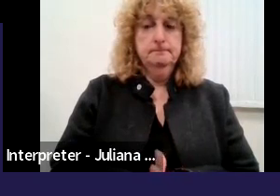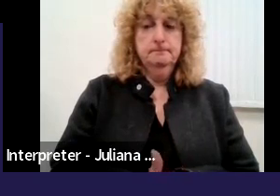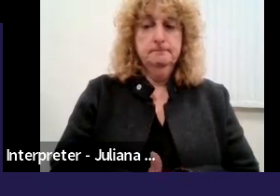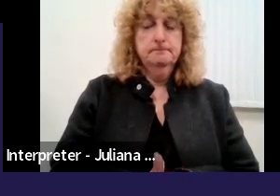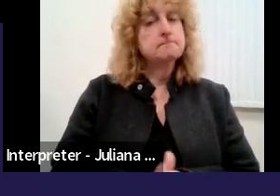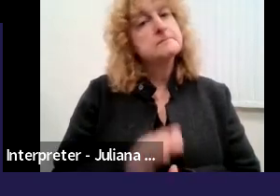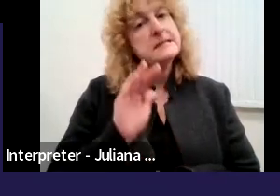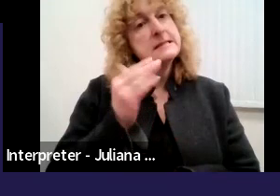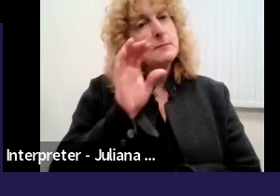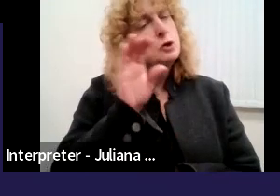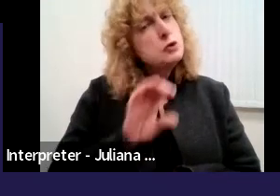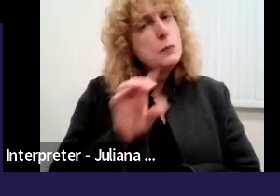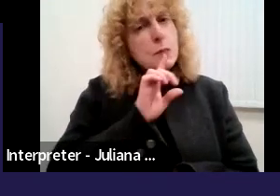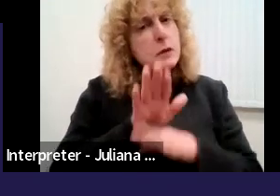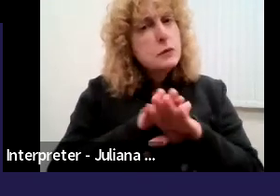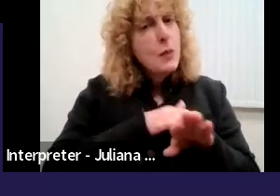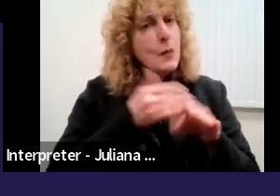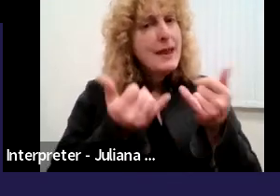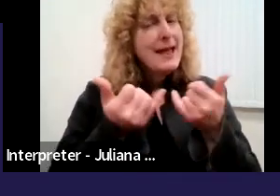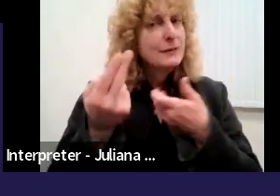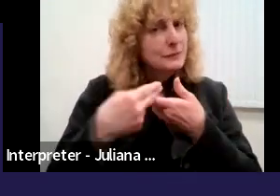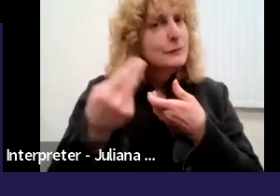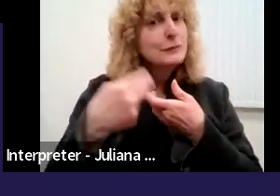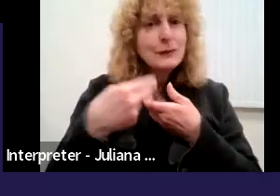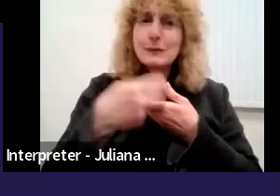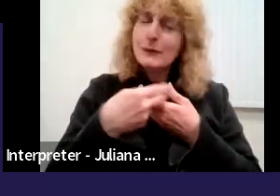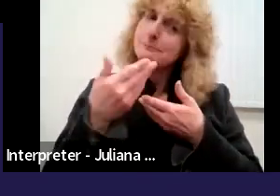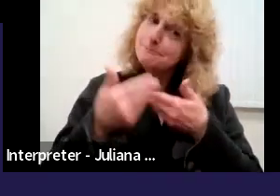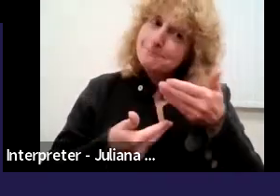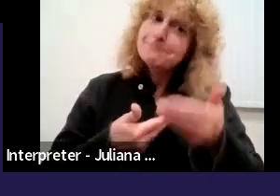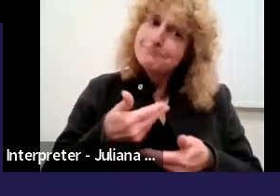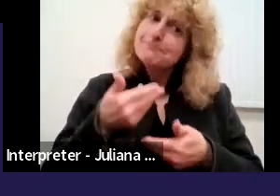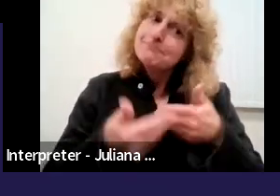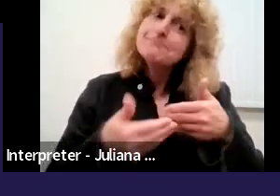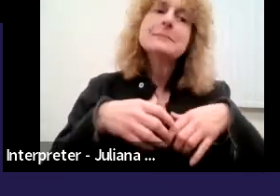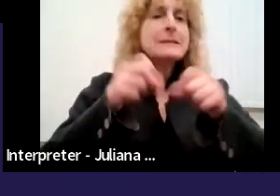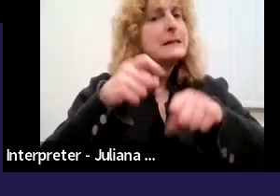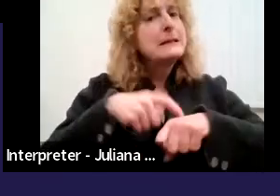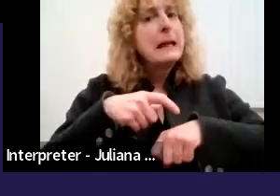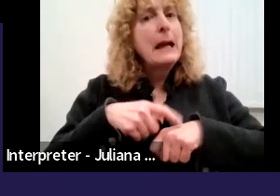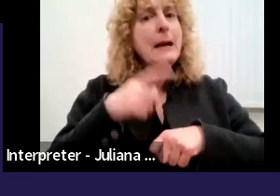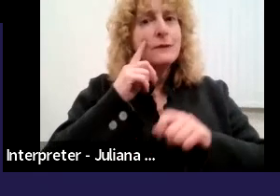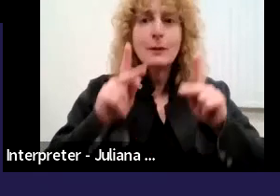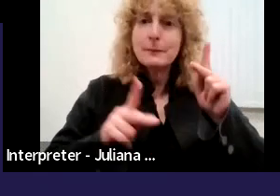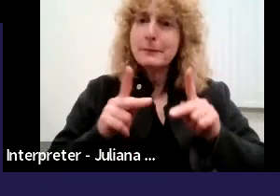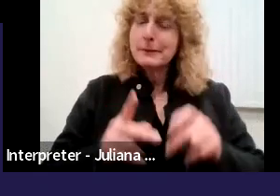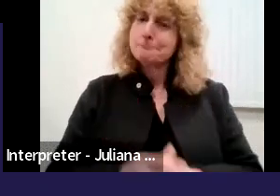Seems like Zoom is really slow right now. The joining process is taking some time for folks.